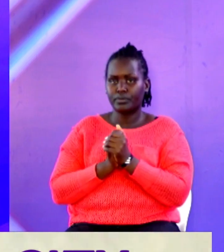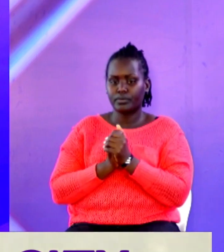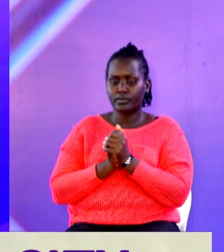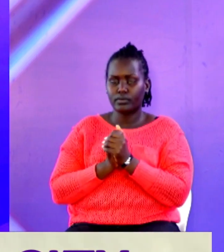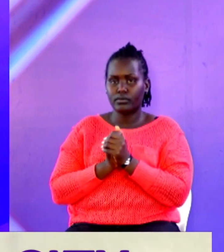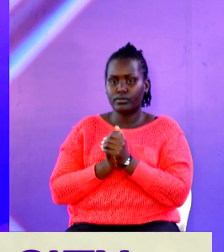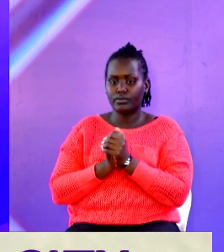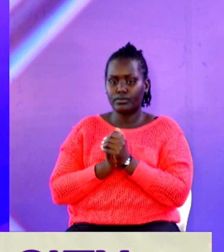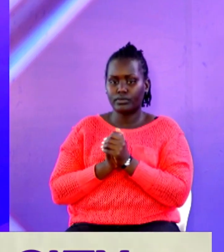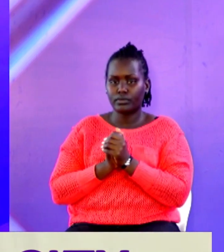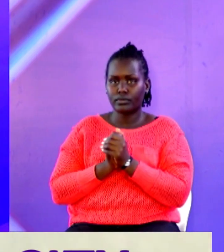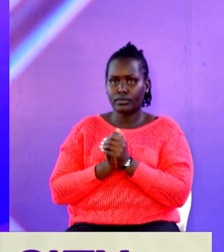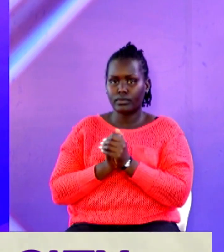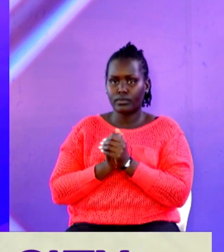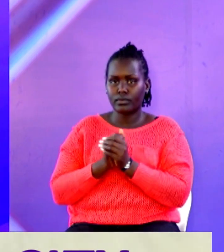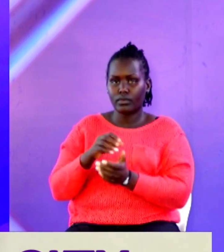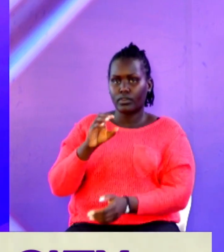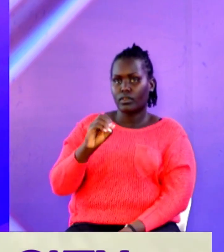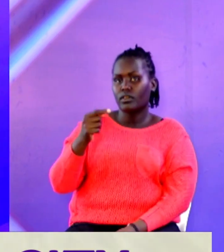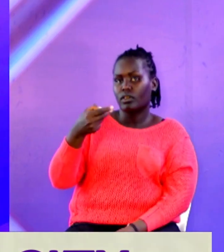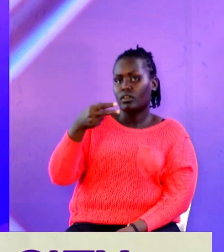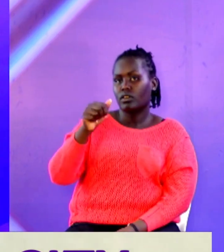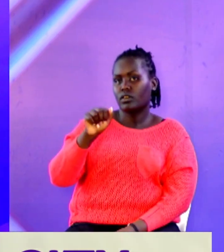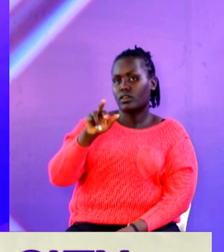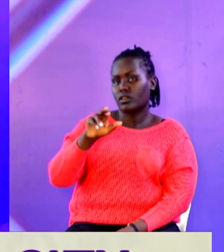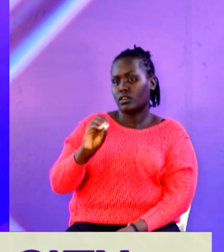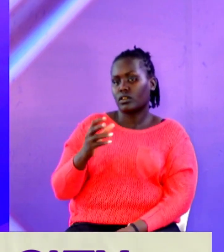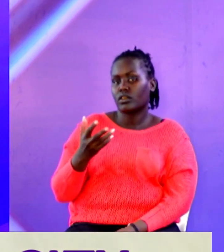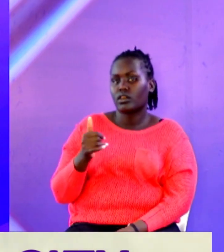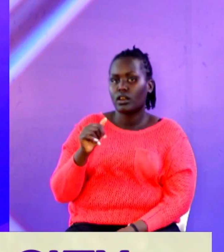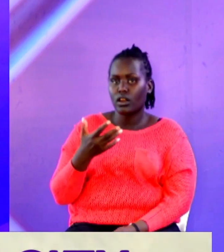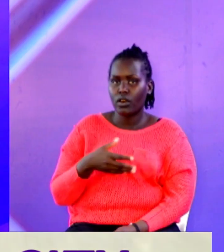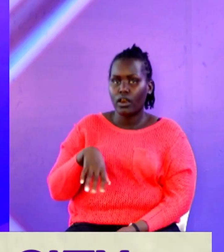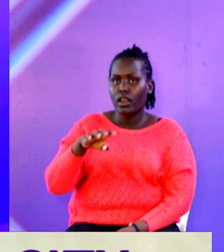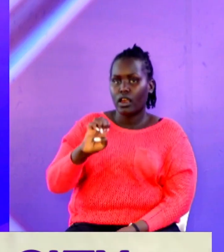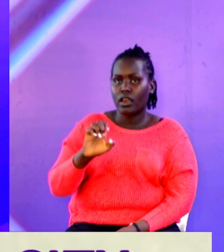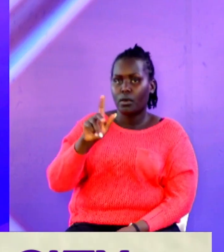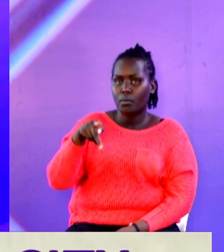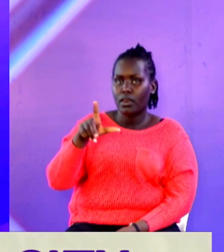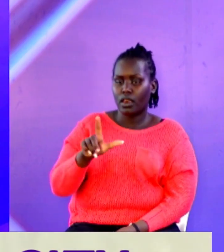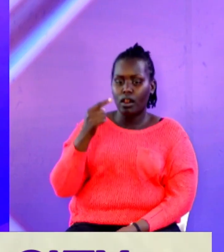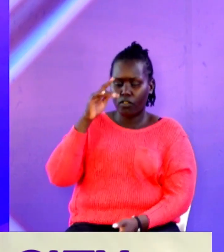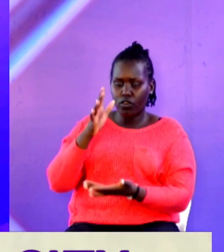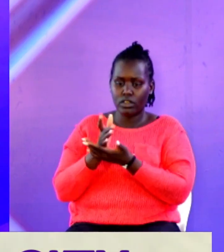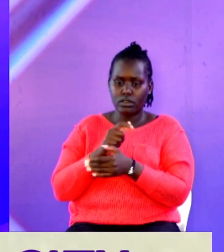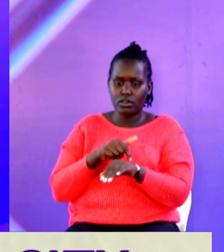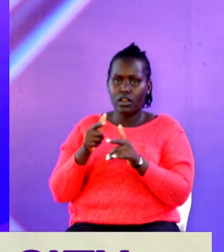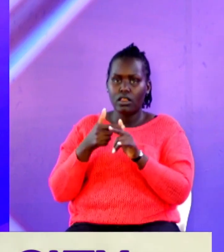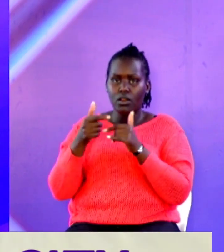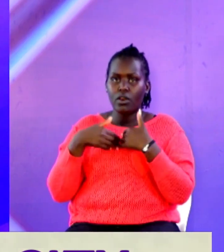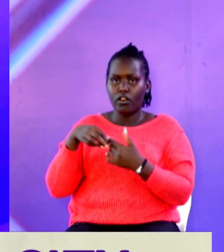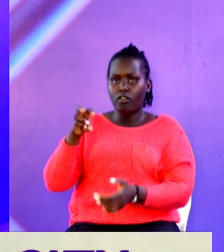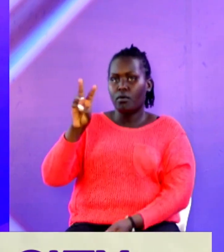course, Dango Otara has been in the EPL for some time. Then we have Maiga in the